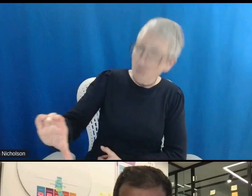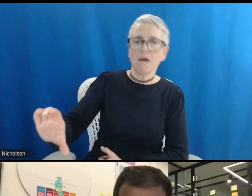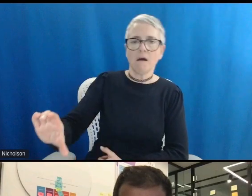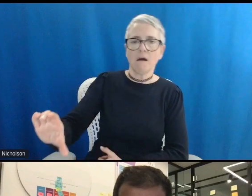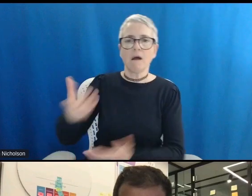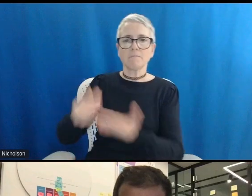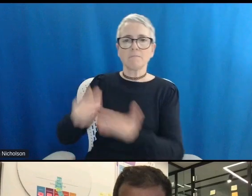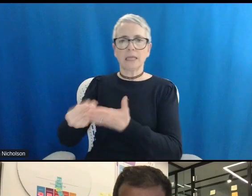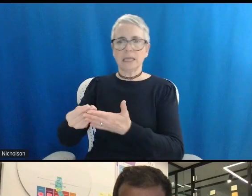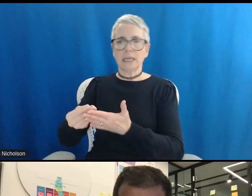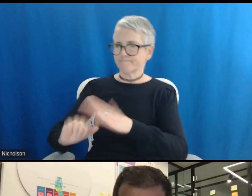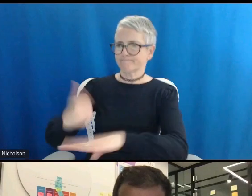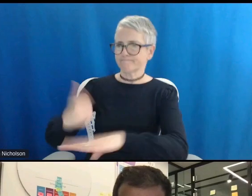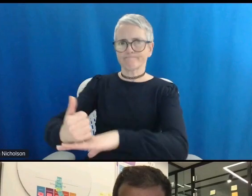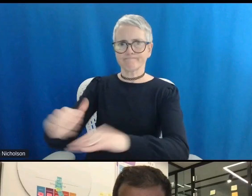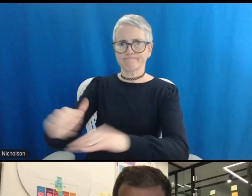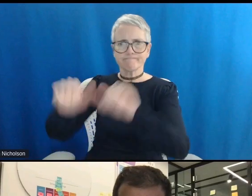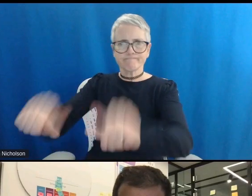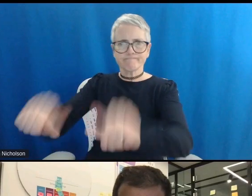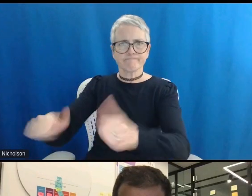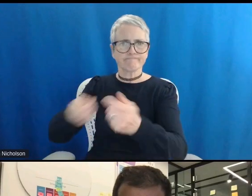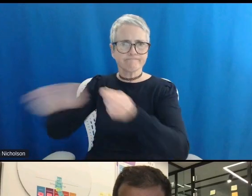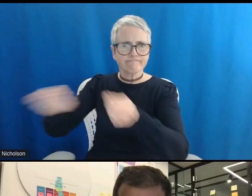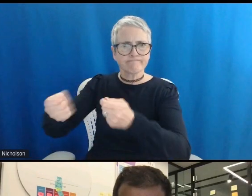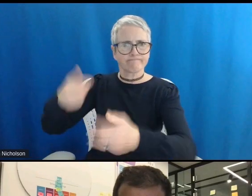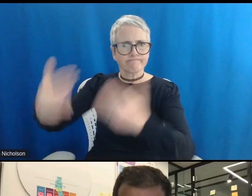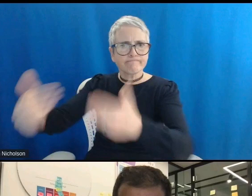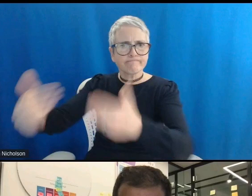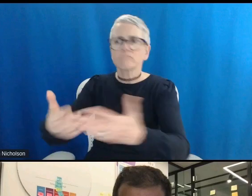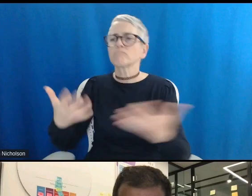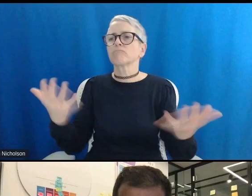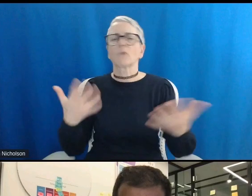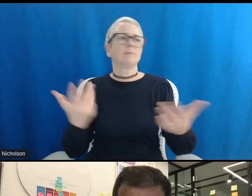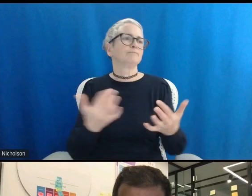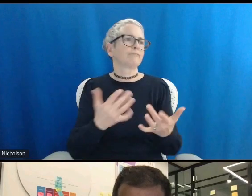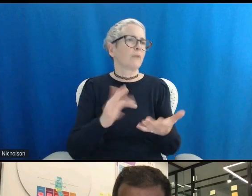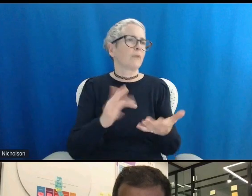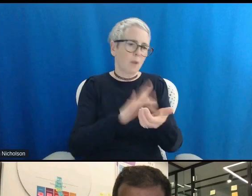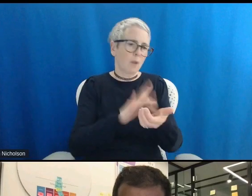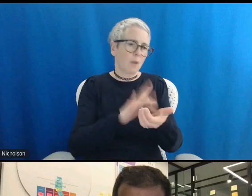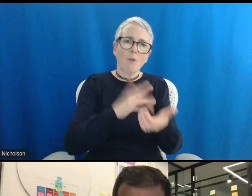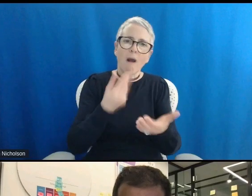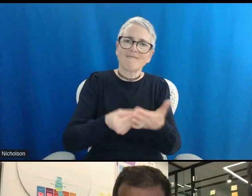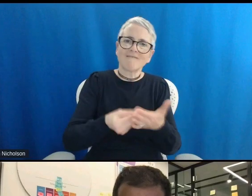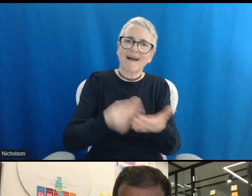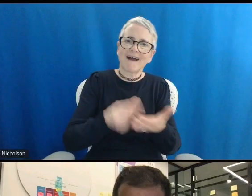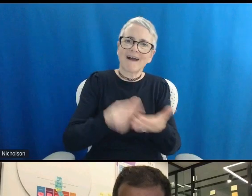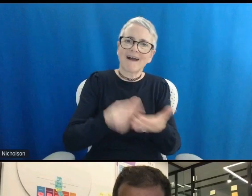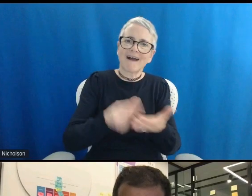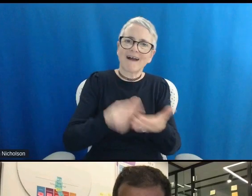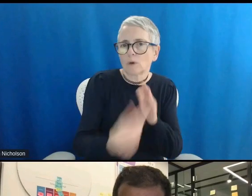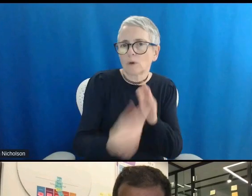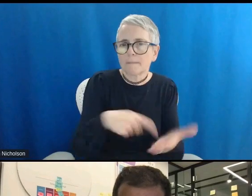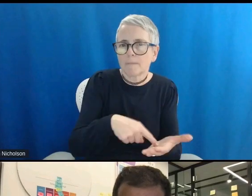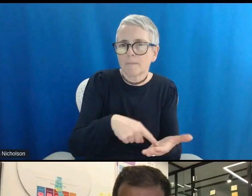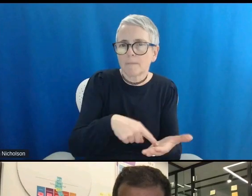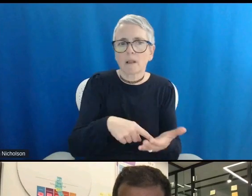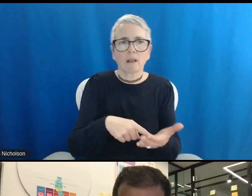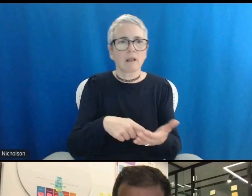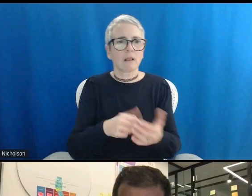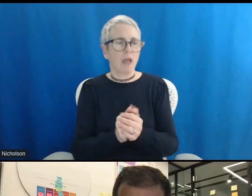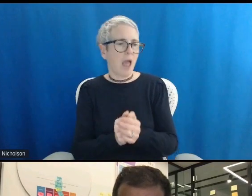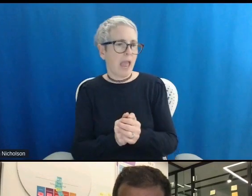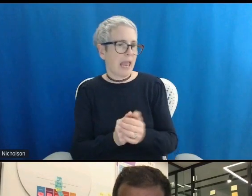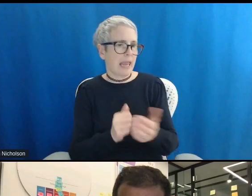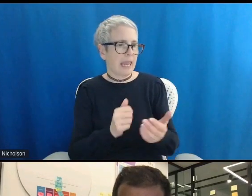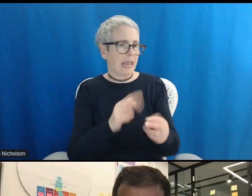building a city, I mean if you're going to do say mobile finance, you're going to help a fintech thing happen